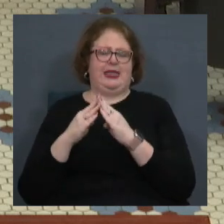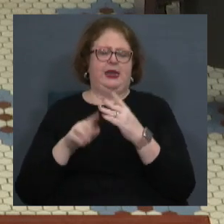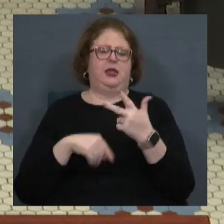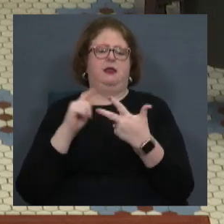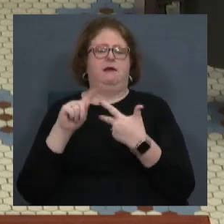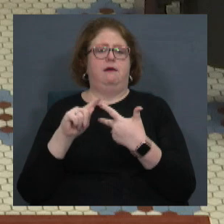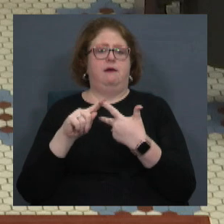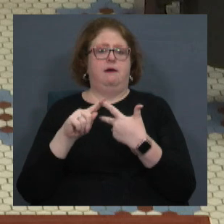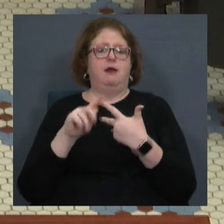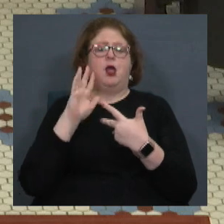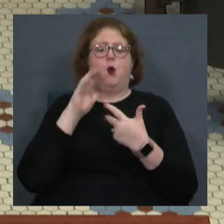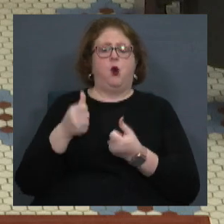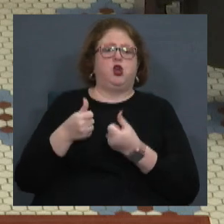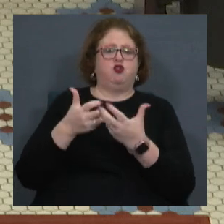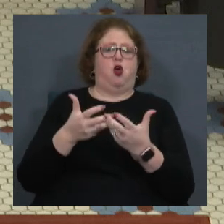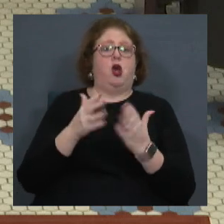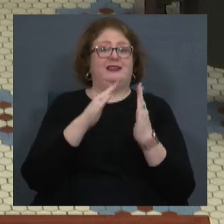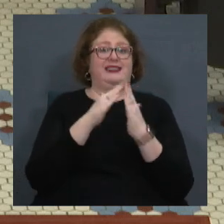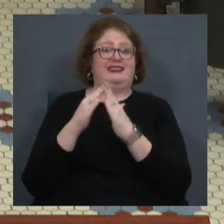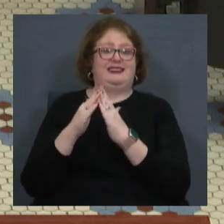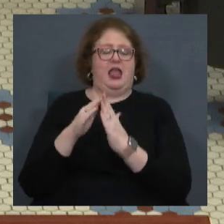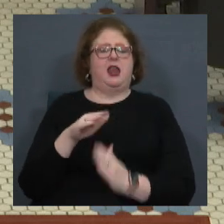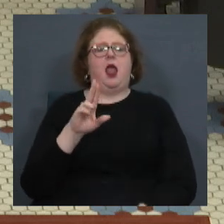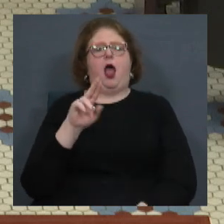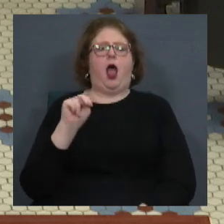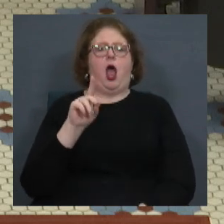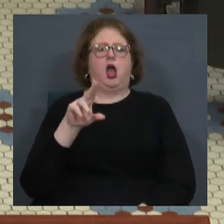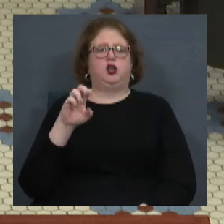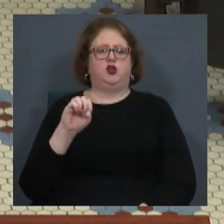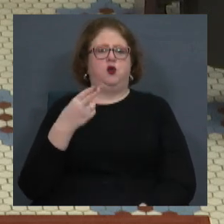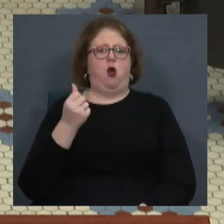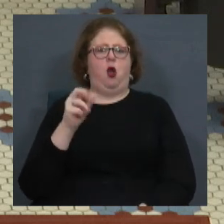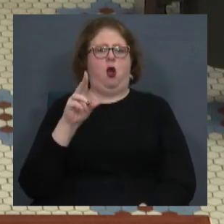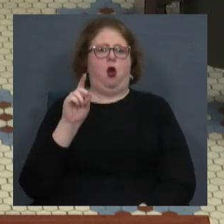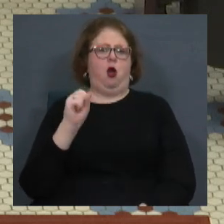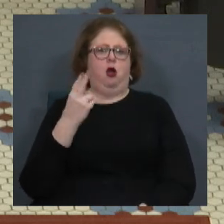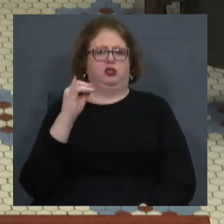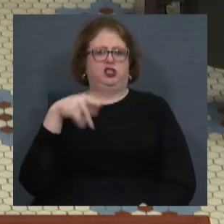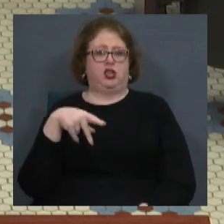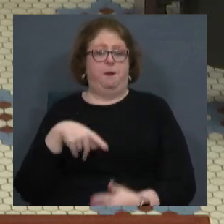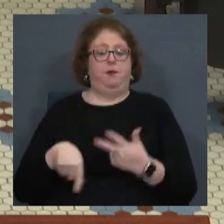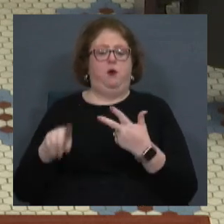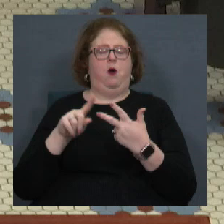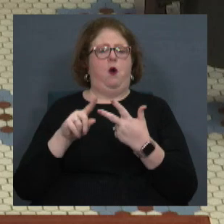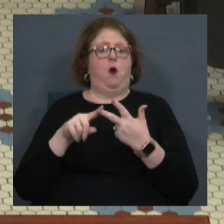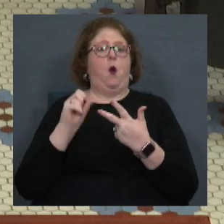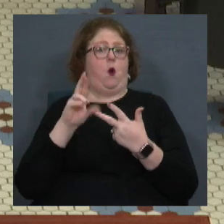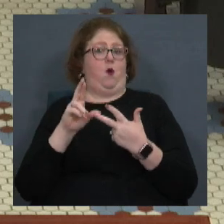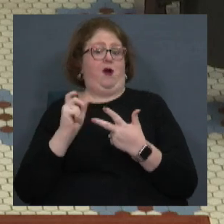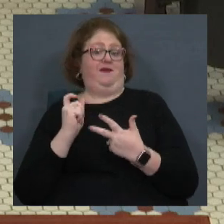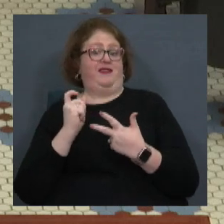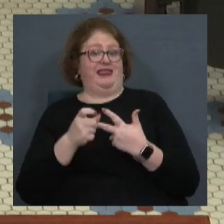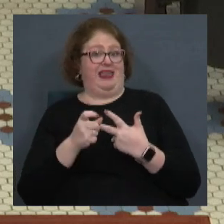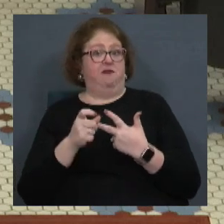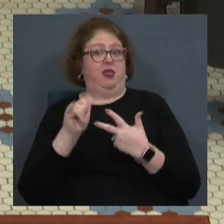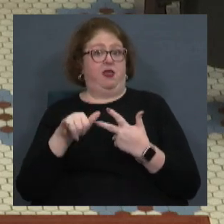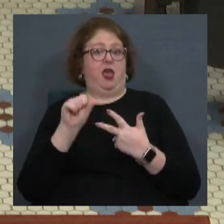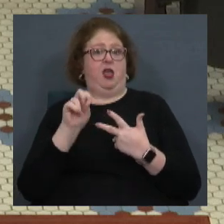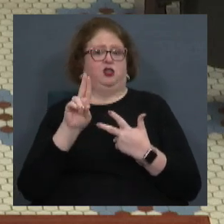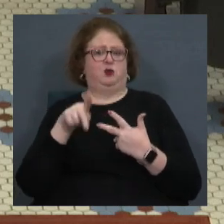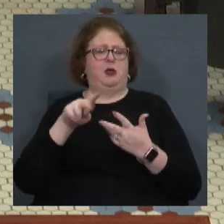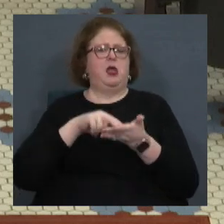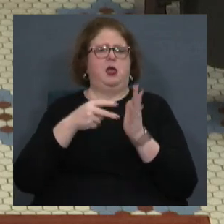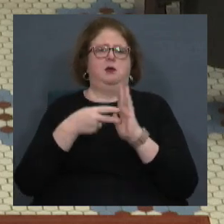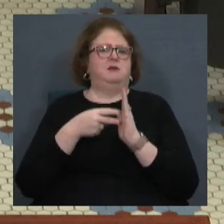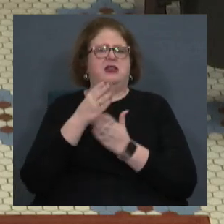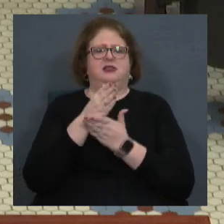impose an undue hardship on the city, or the granting of the SUP would require some sort of fundamental